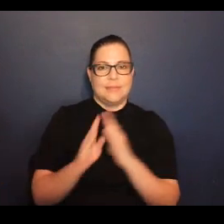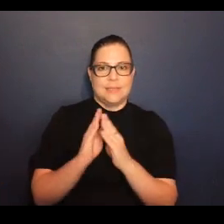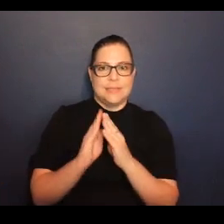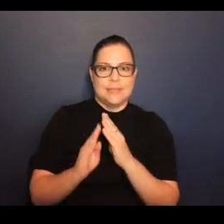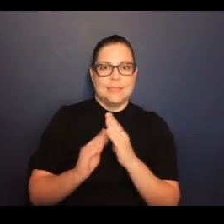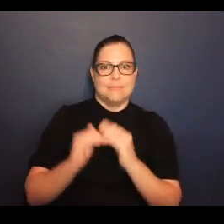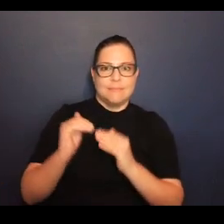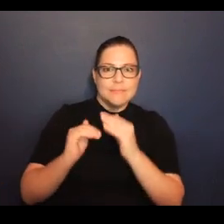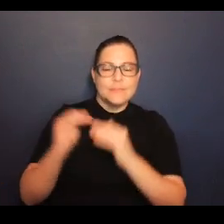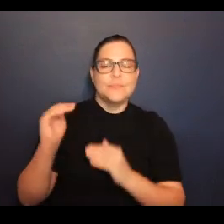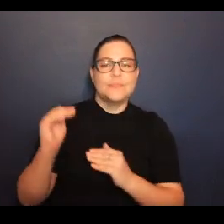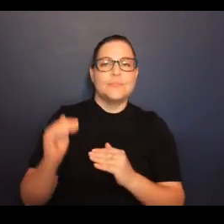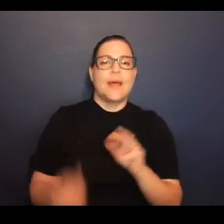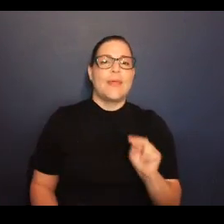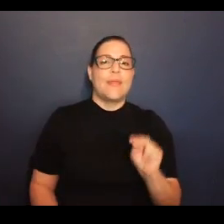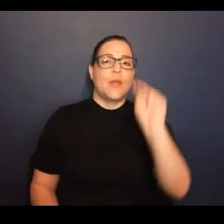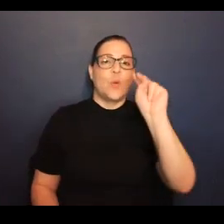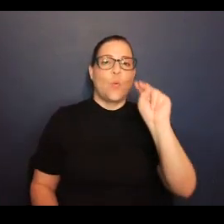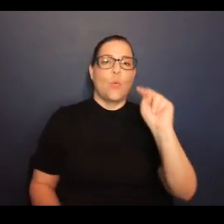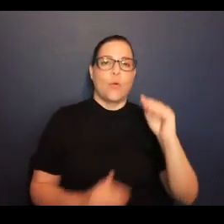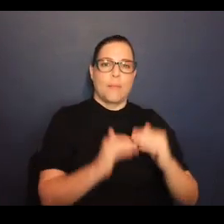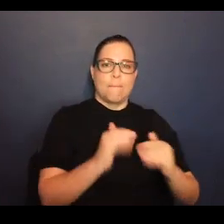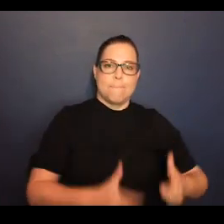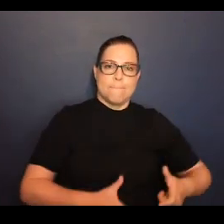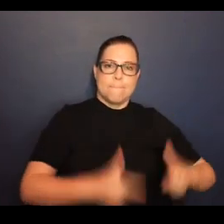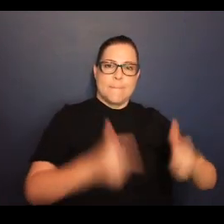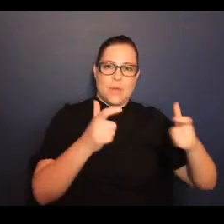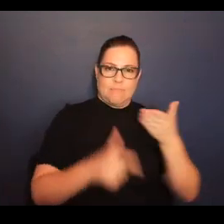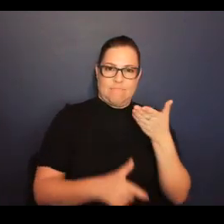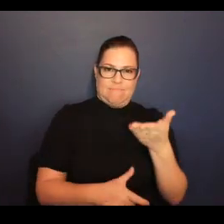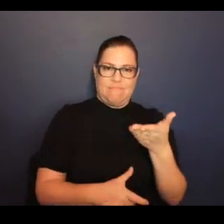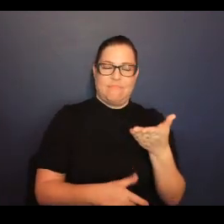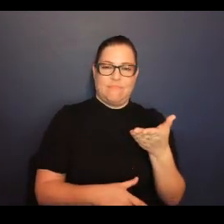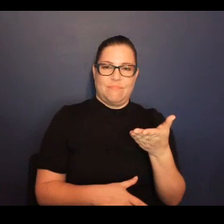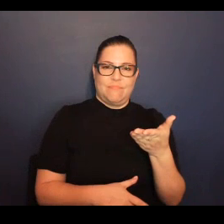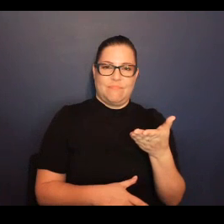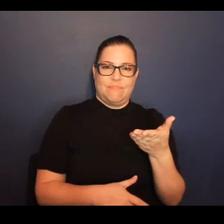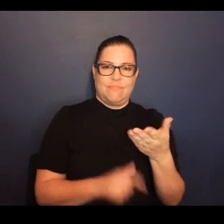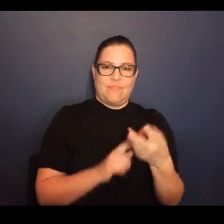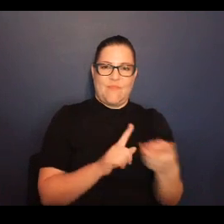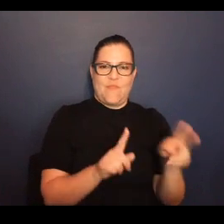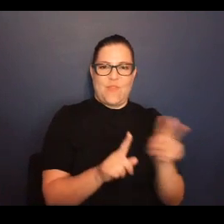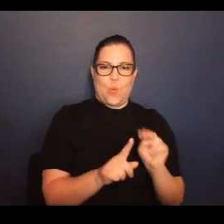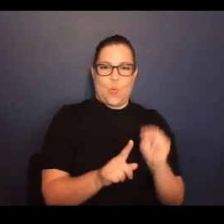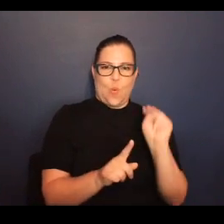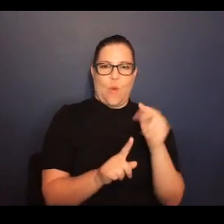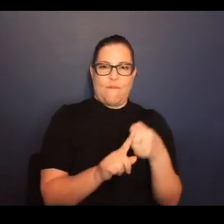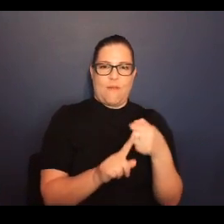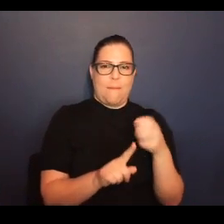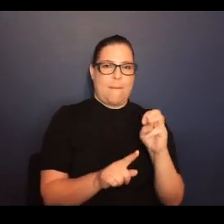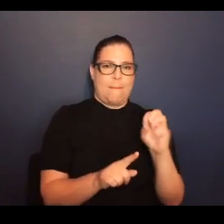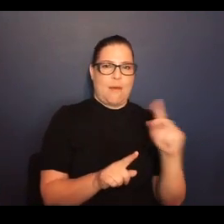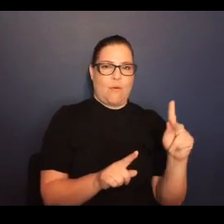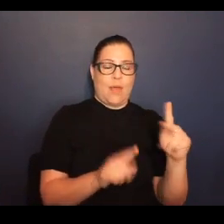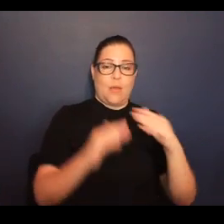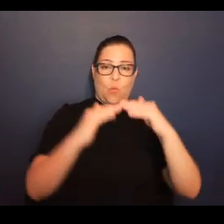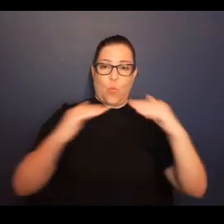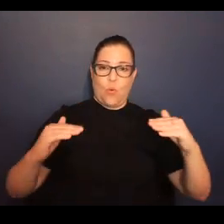Also on the north building, which you're looking at there, looking north from MLK Jr. The roof slab's